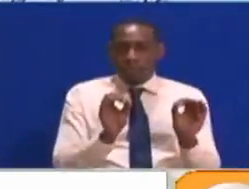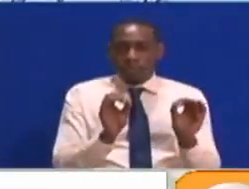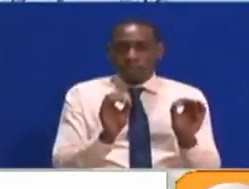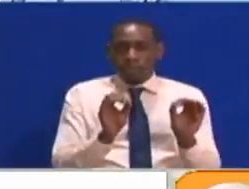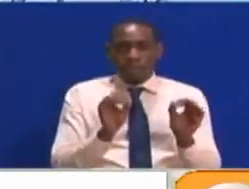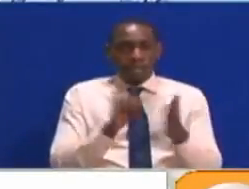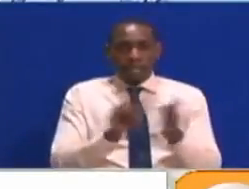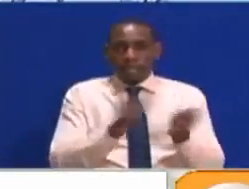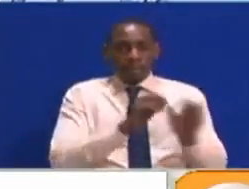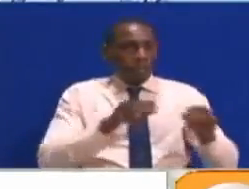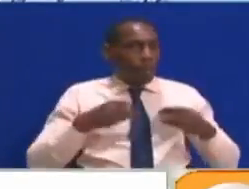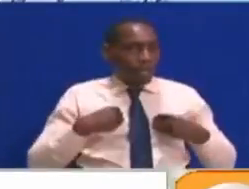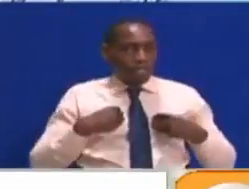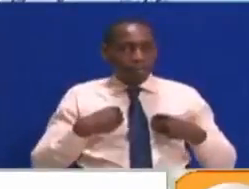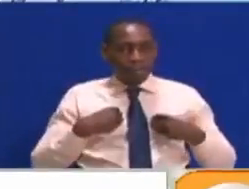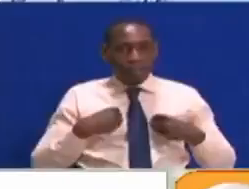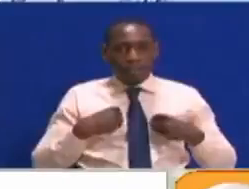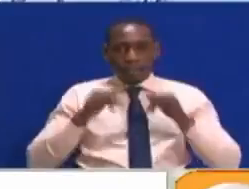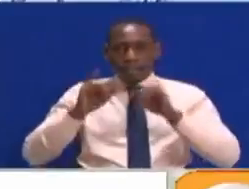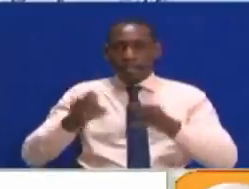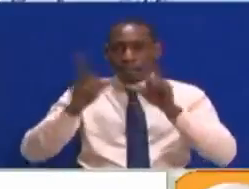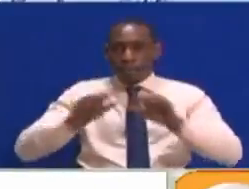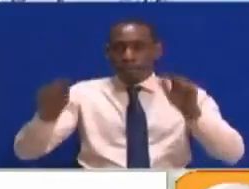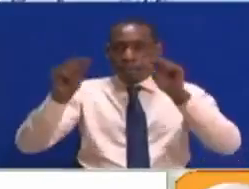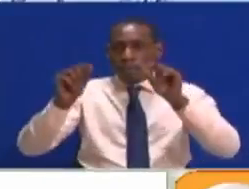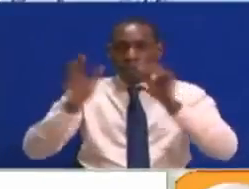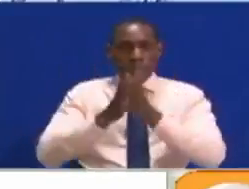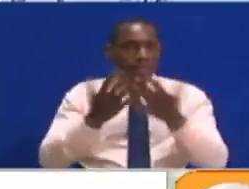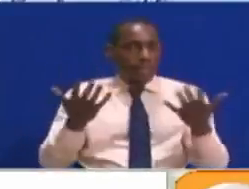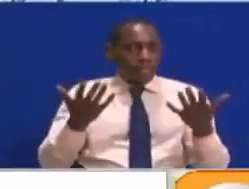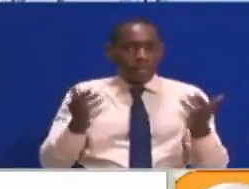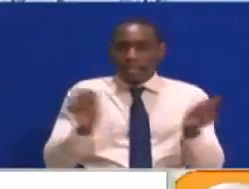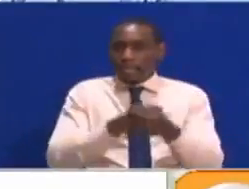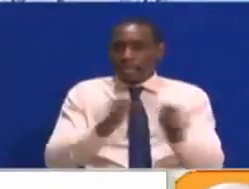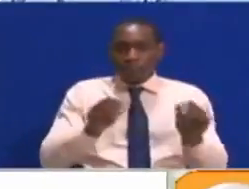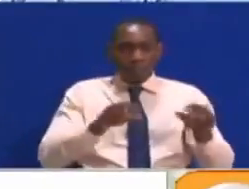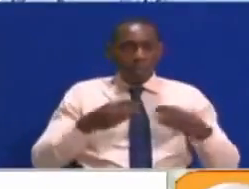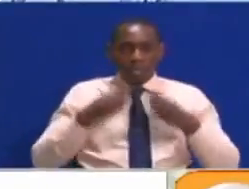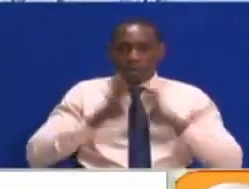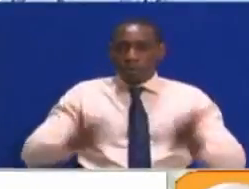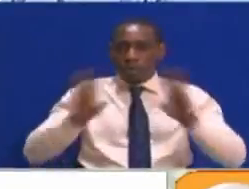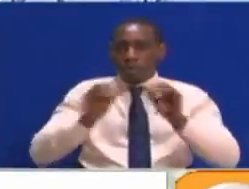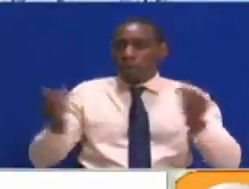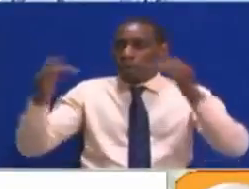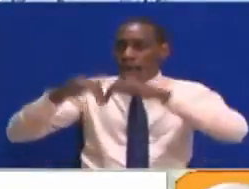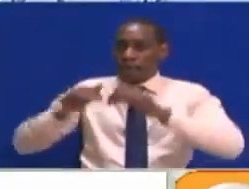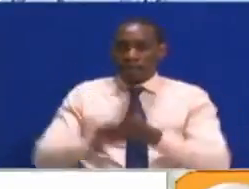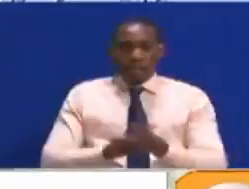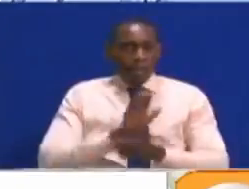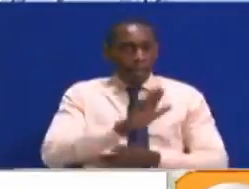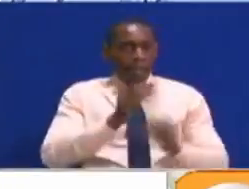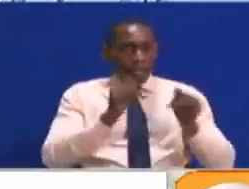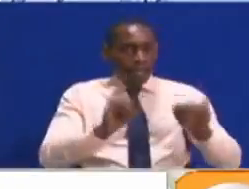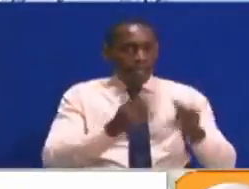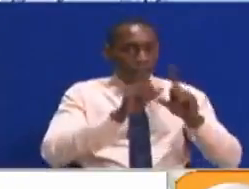incense is detestable to me. New moons, Sabbaths, and convocations. I cannot bear your worthless assemblies, your new